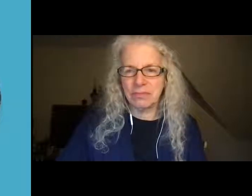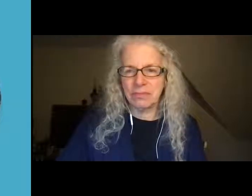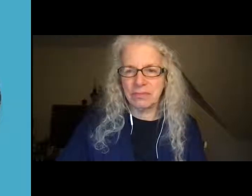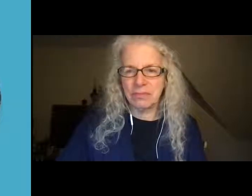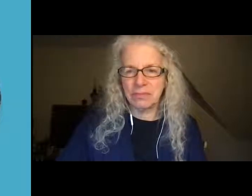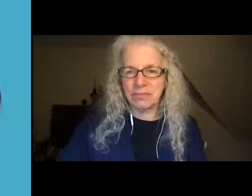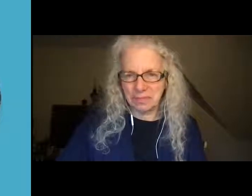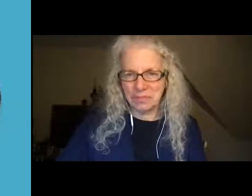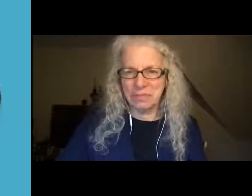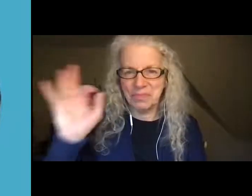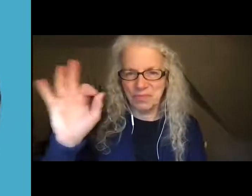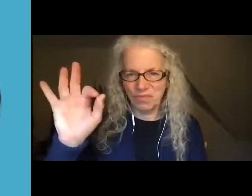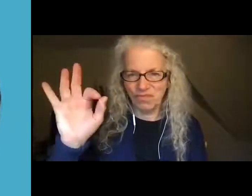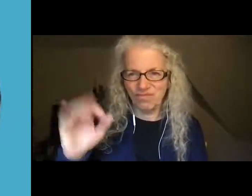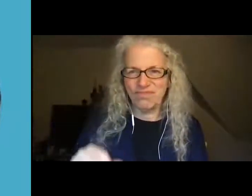Okay.